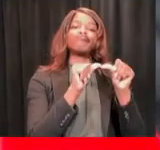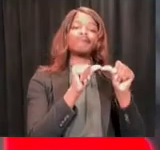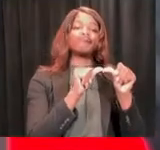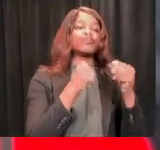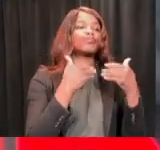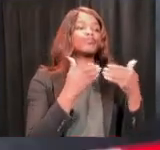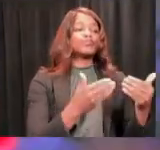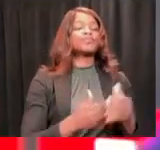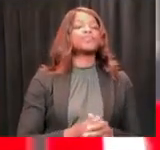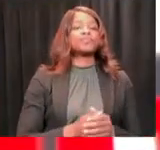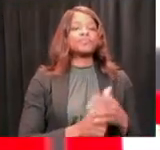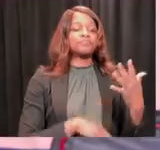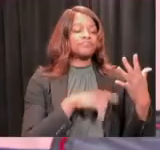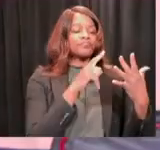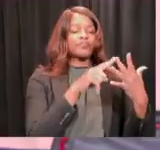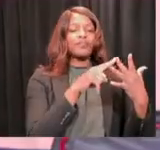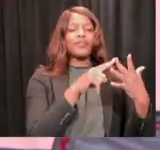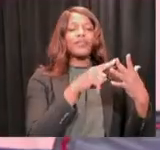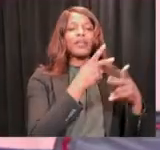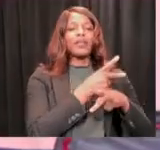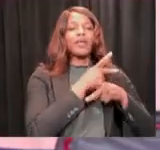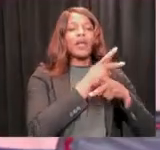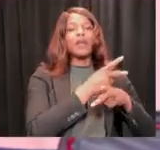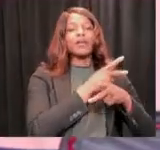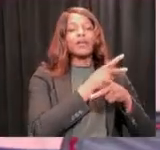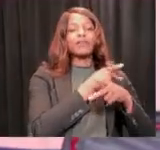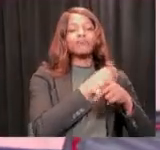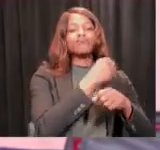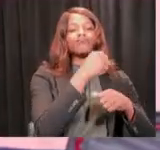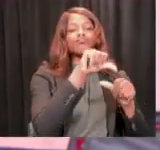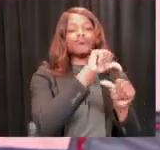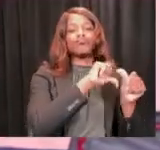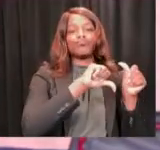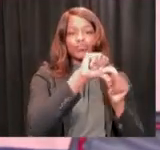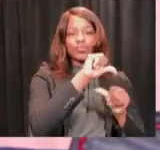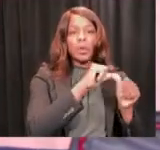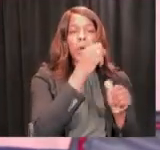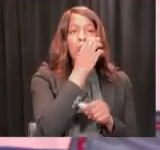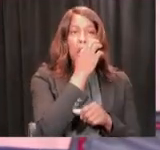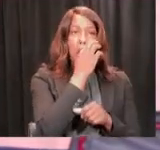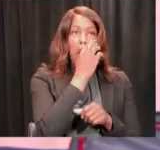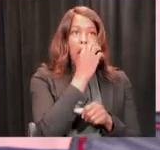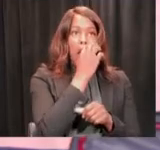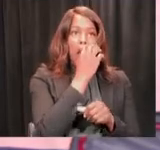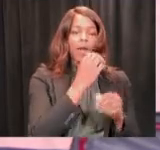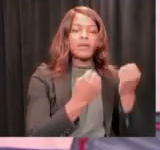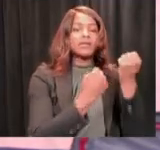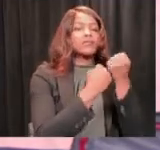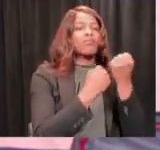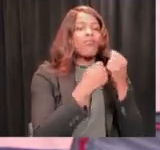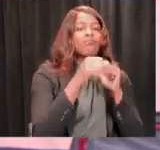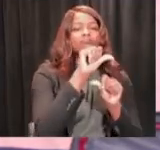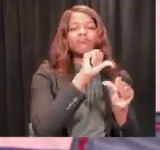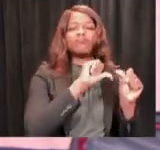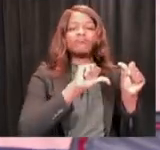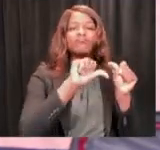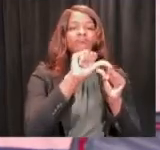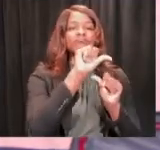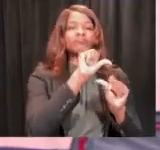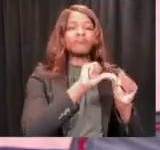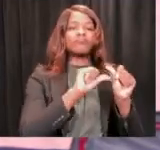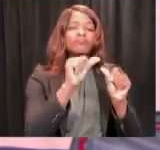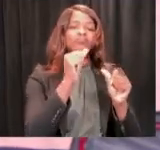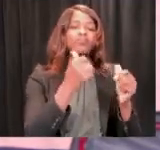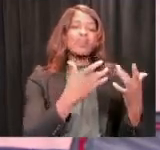through. There's this caring for one another. There's this affection for one another. There is this support for one another. There is this